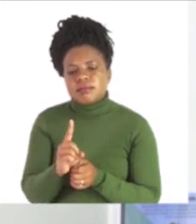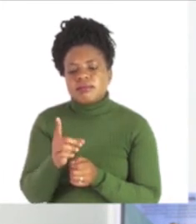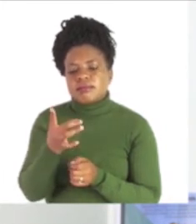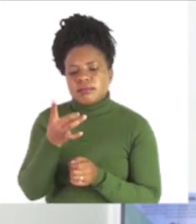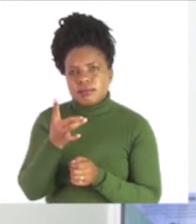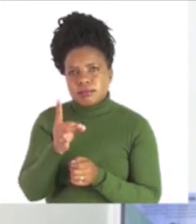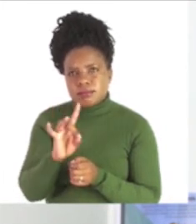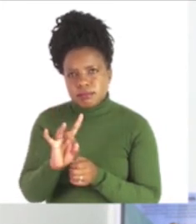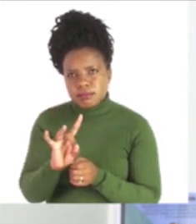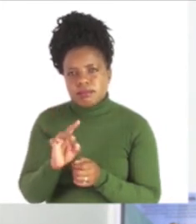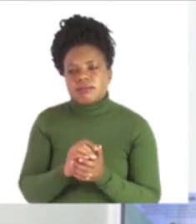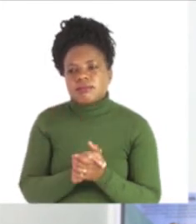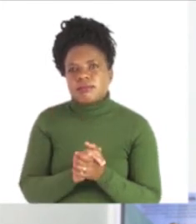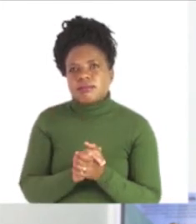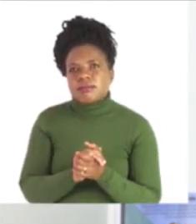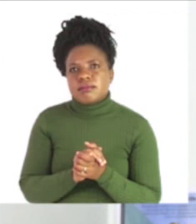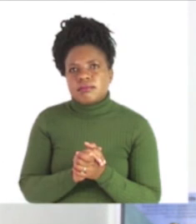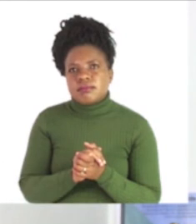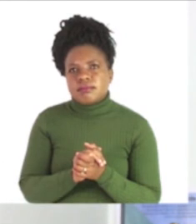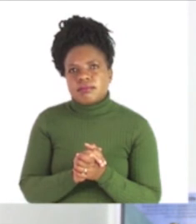8 tends to be